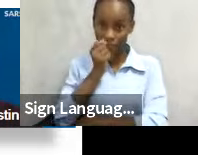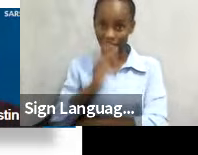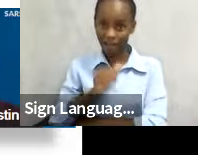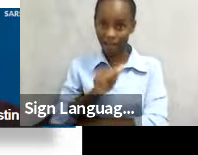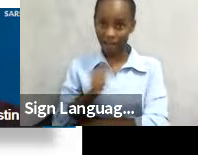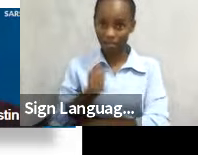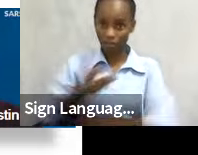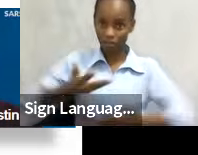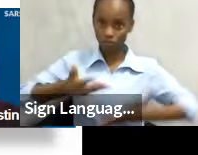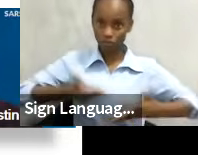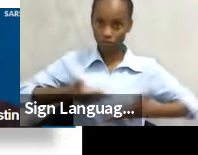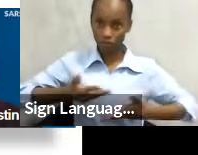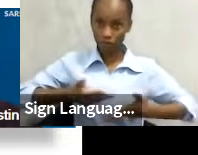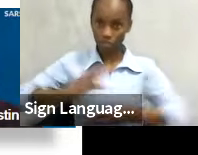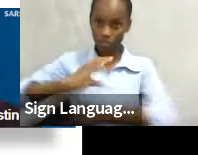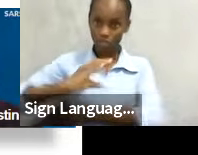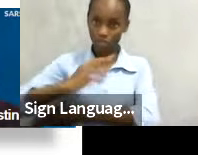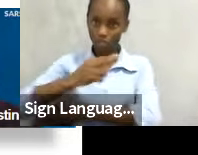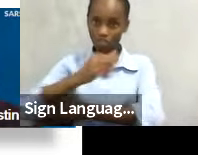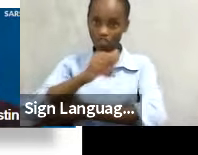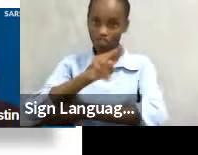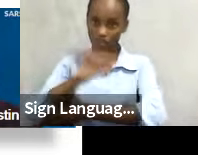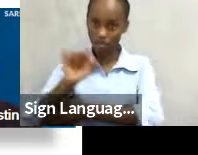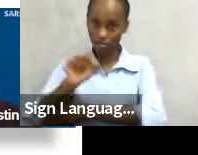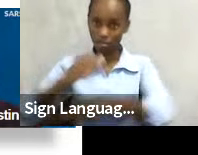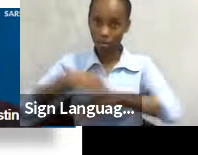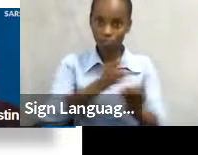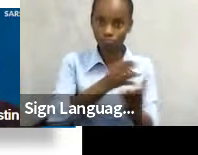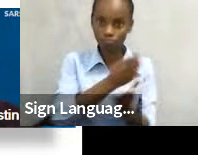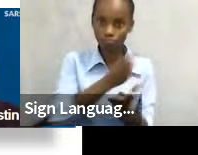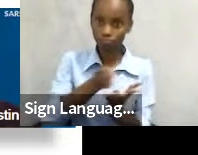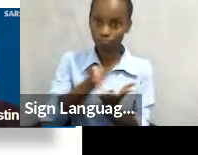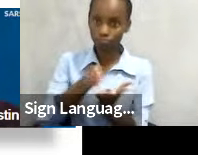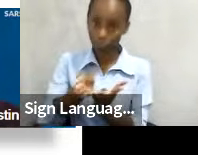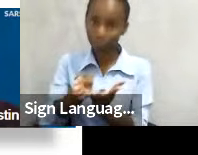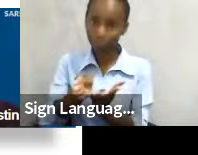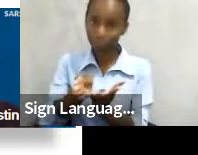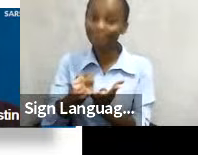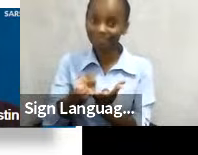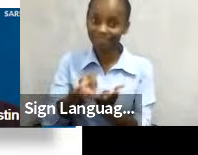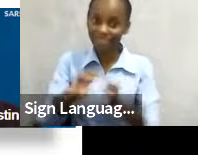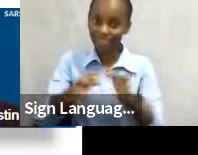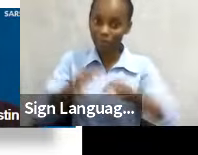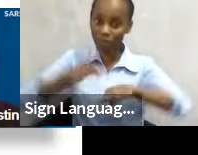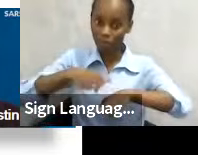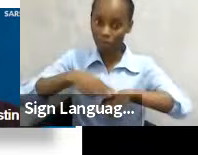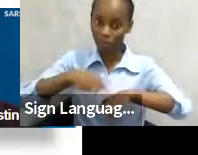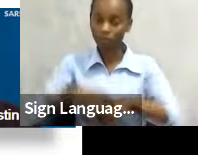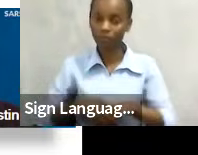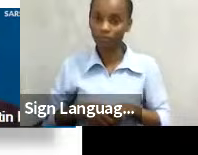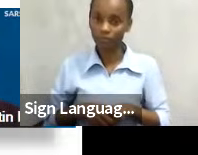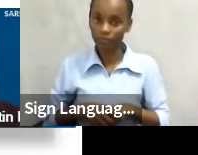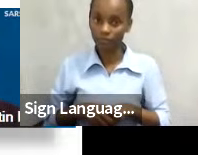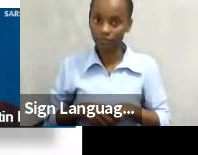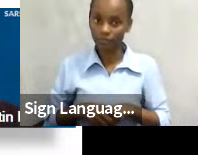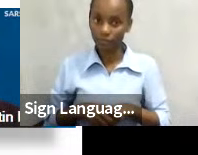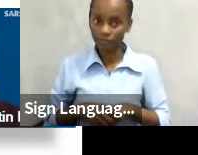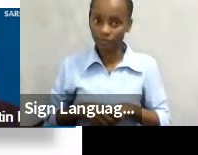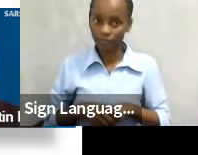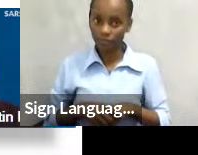our quiver of making it easy for you as our client. Let's have a